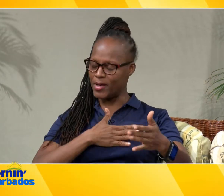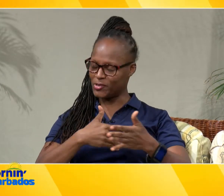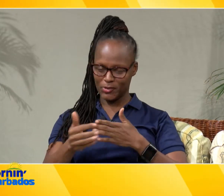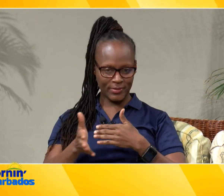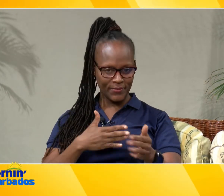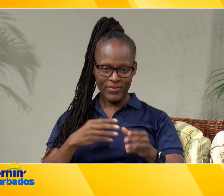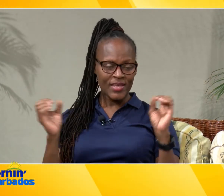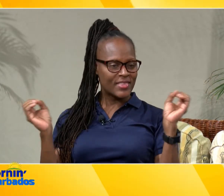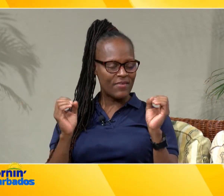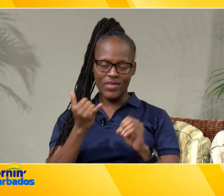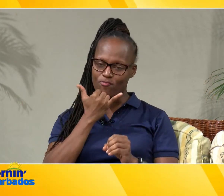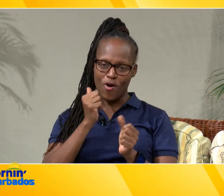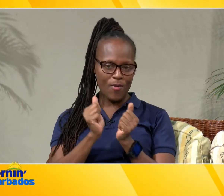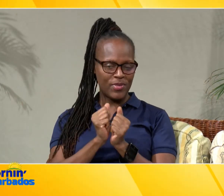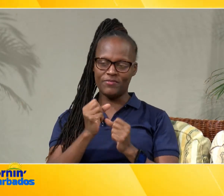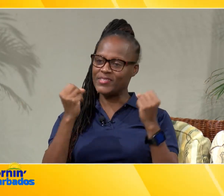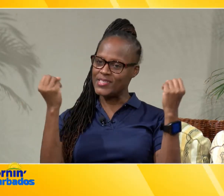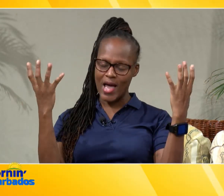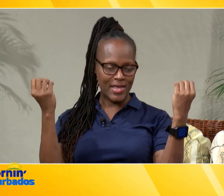teach you more.